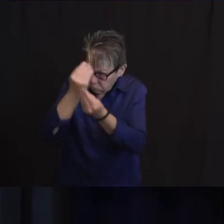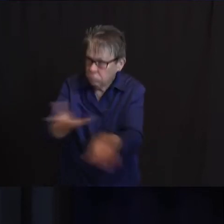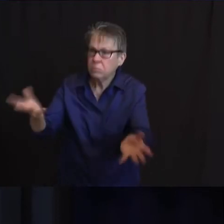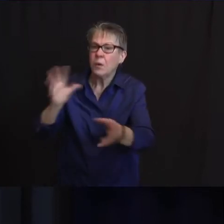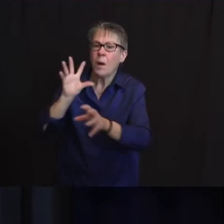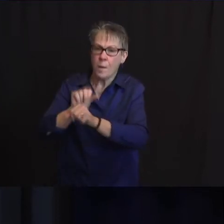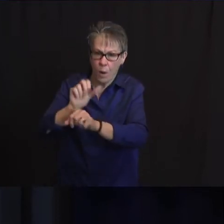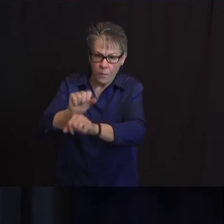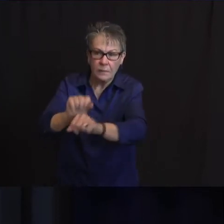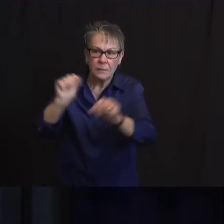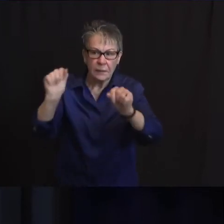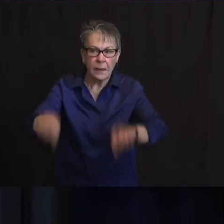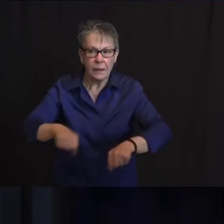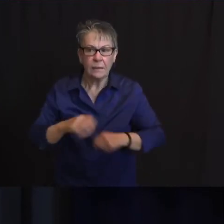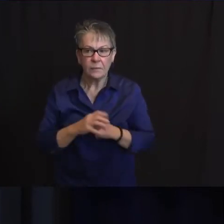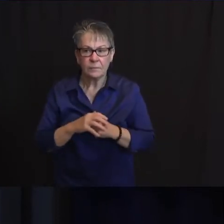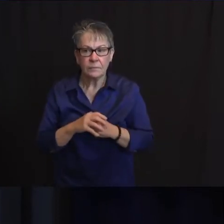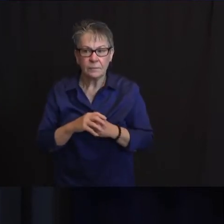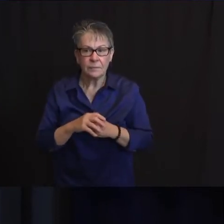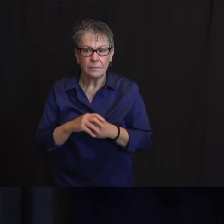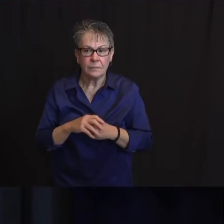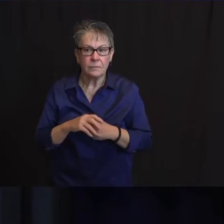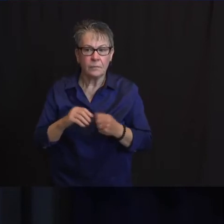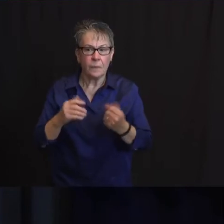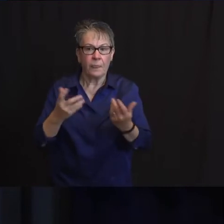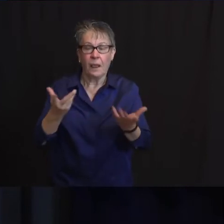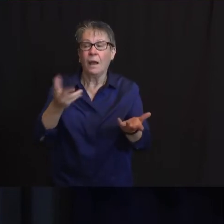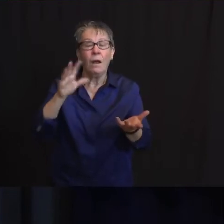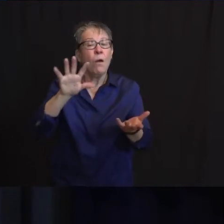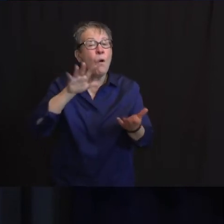565,401 doses administered.